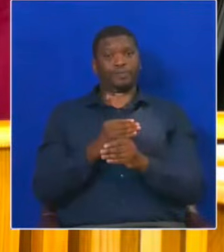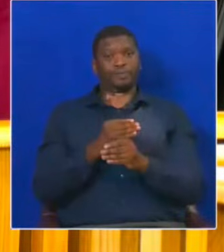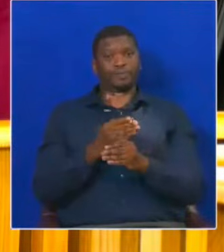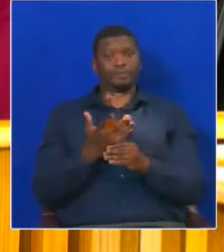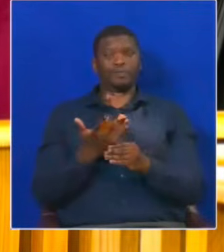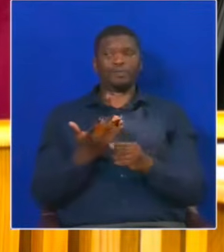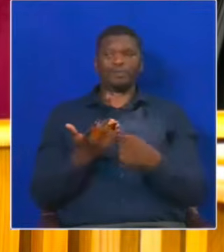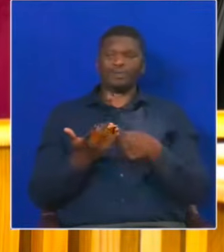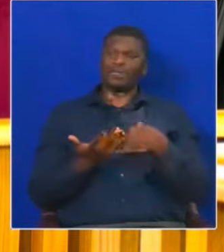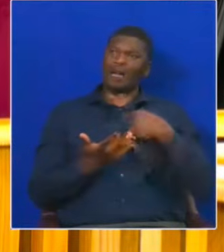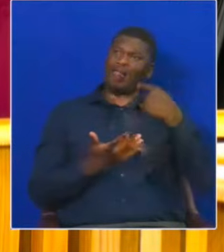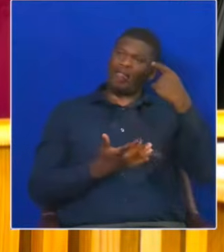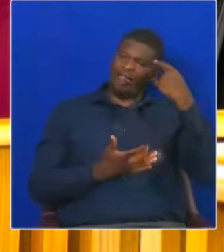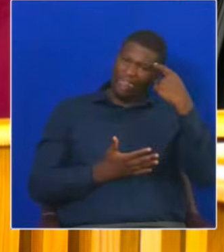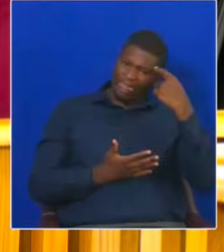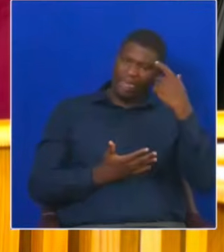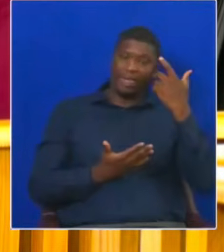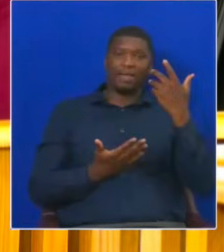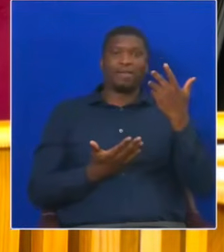they were